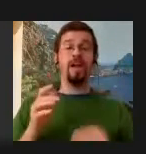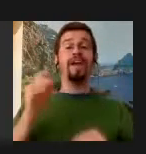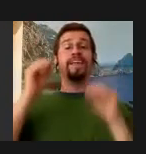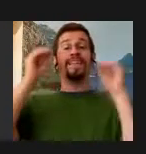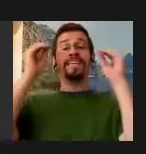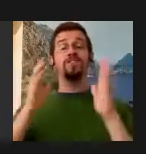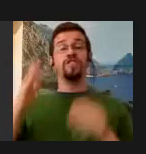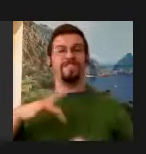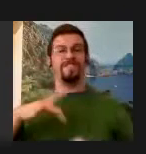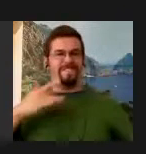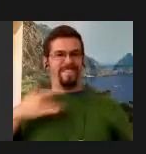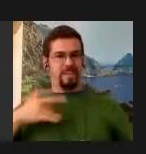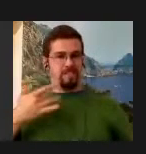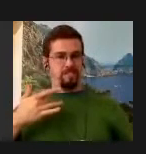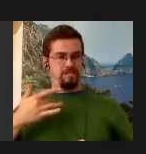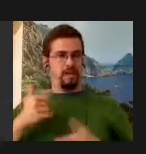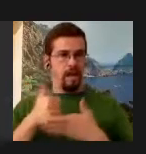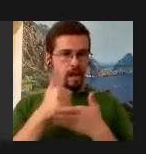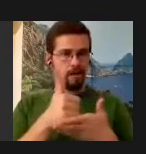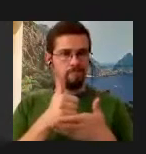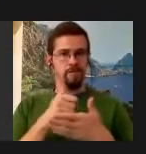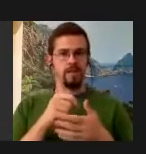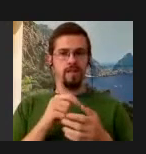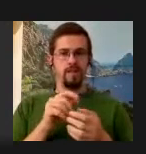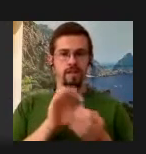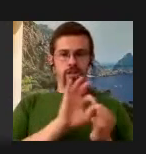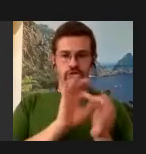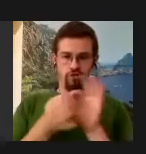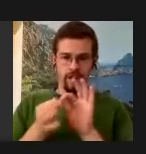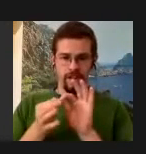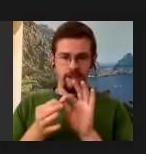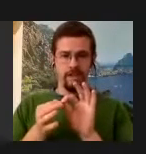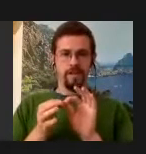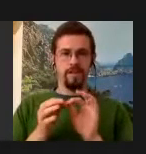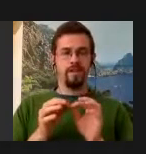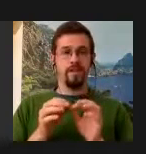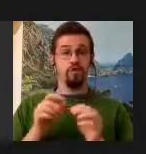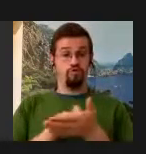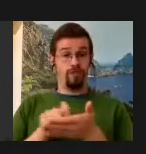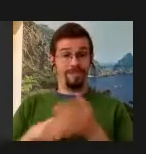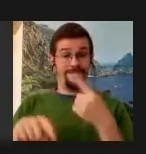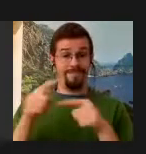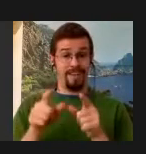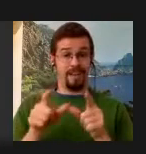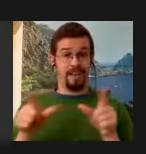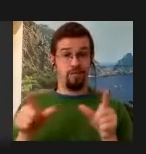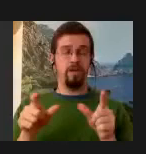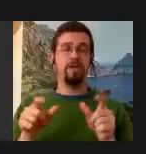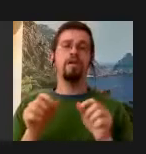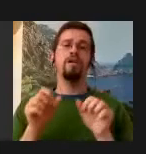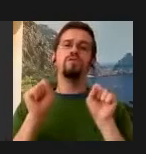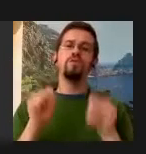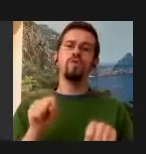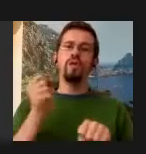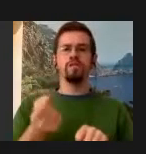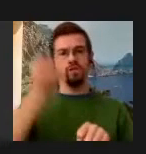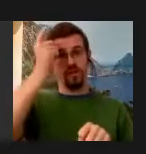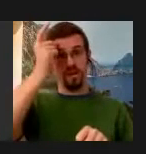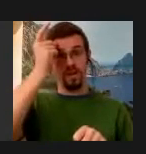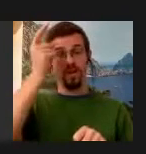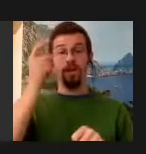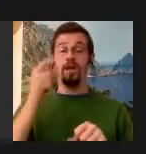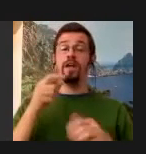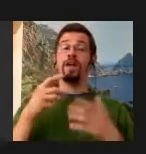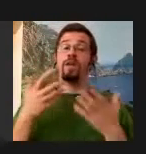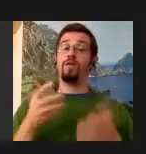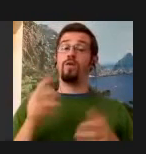are helping them translating these into Tunisian sign language so that they can understand. And